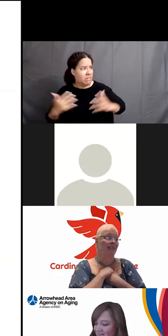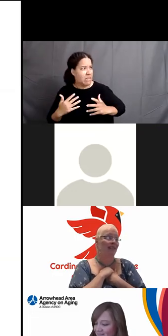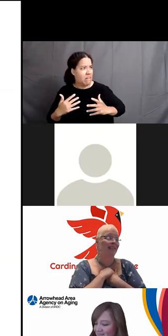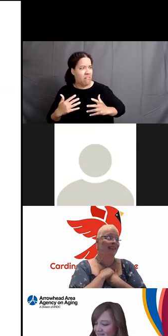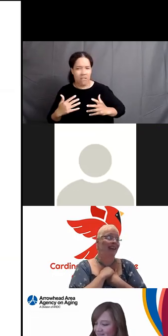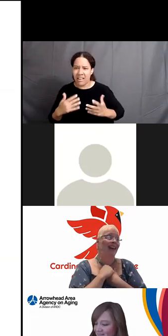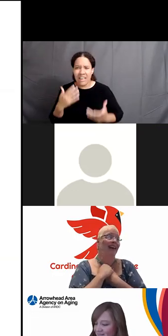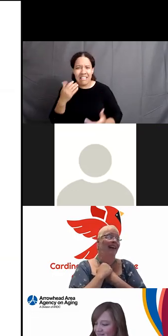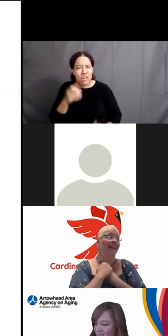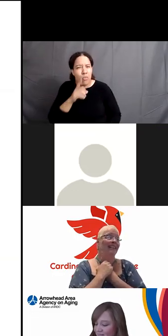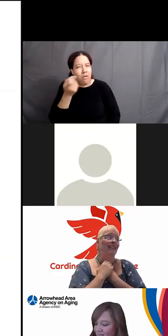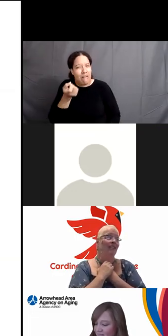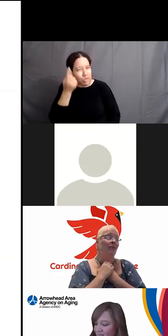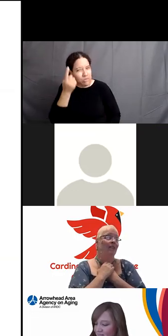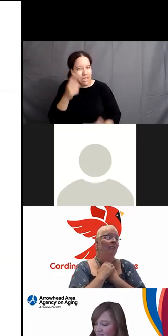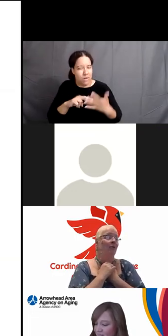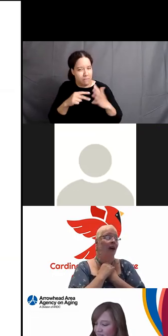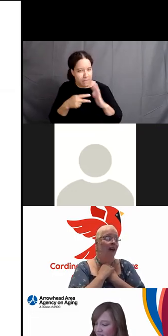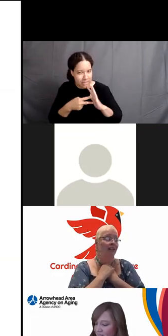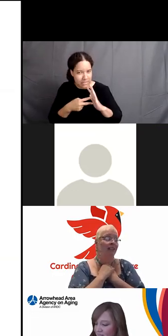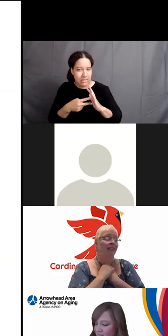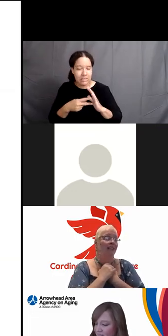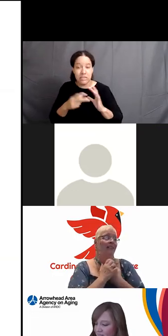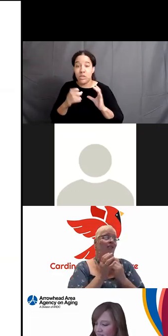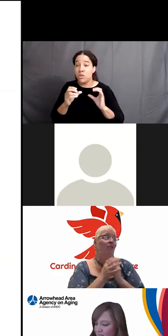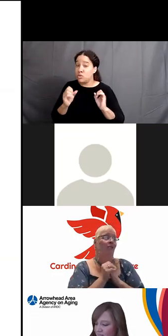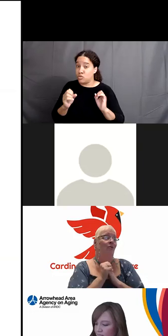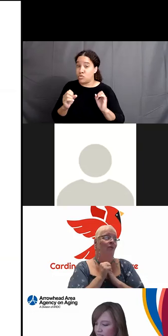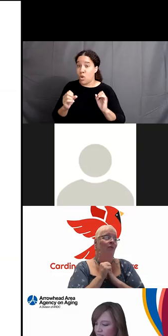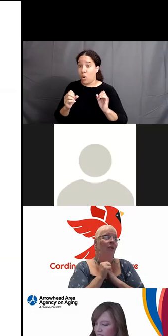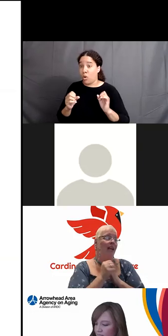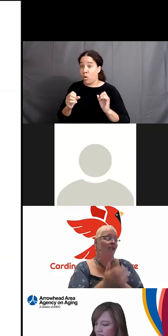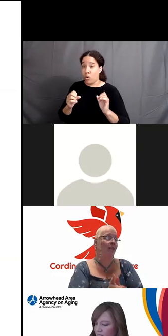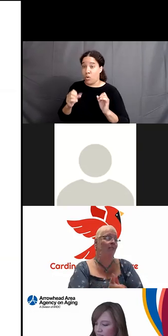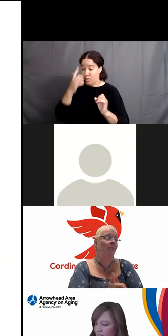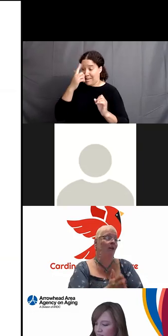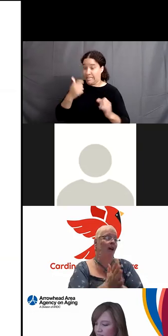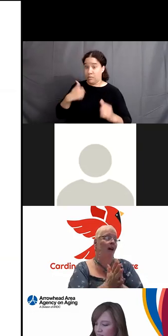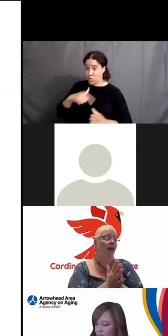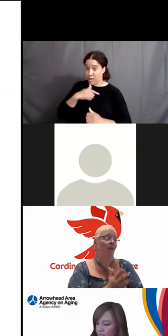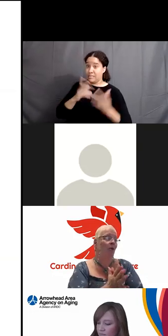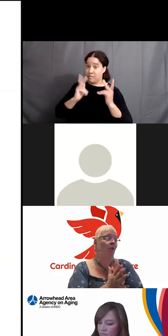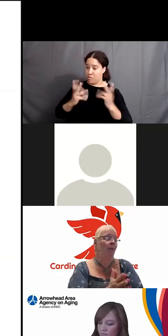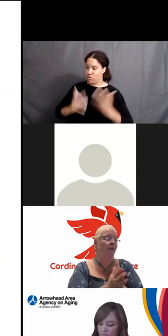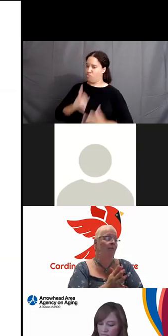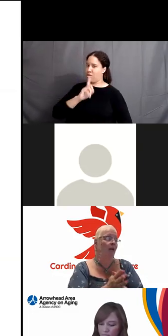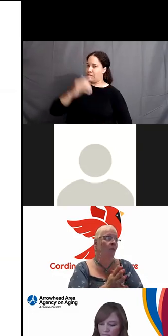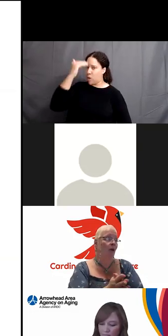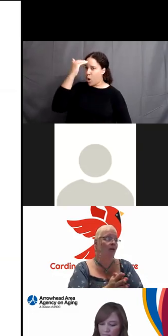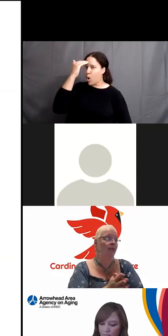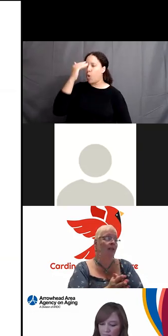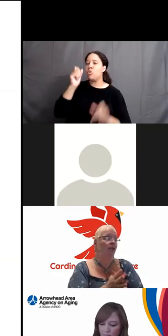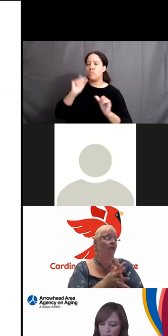that means. And so it's up to us to really educate people on how a cooperative